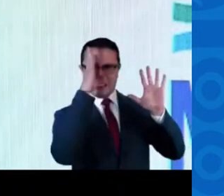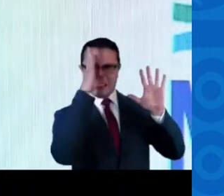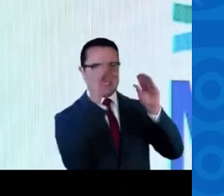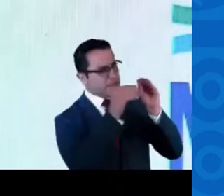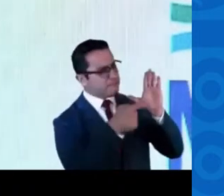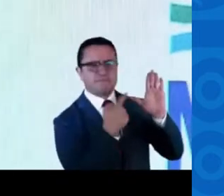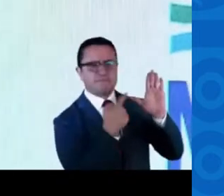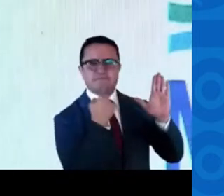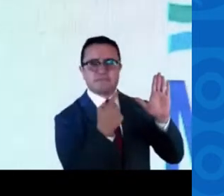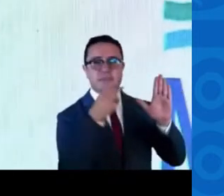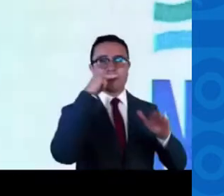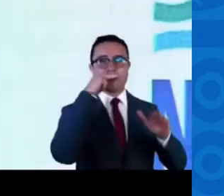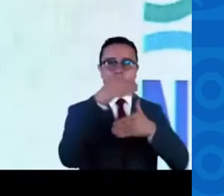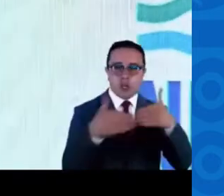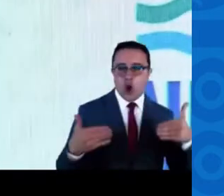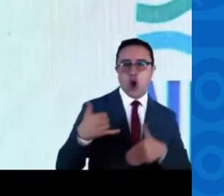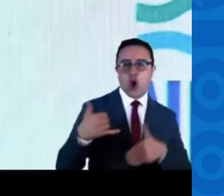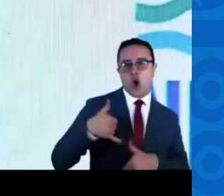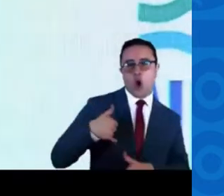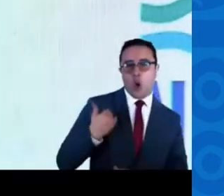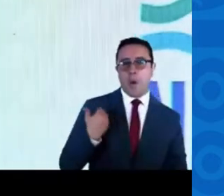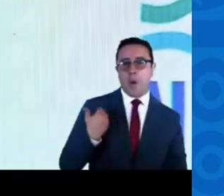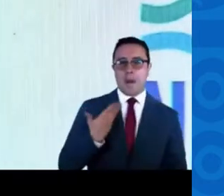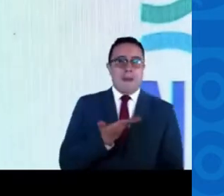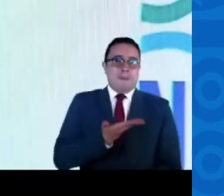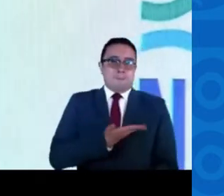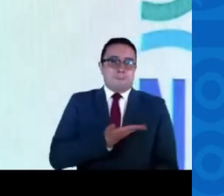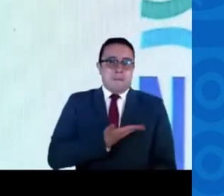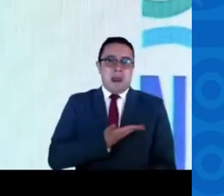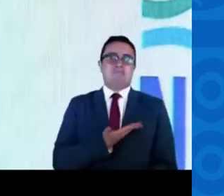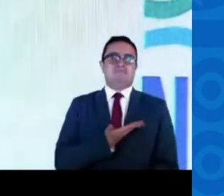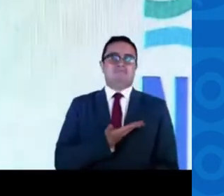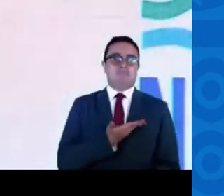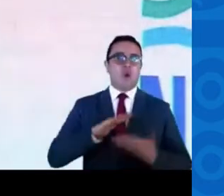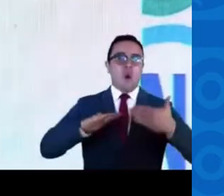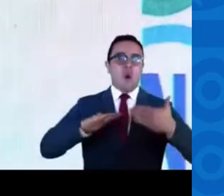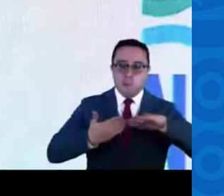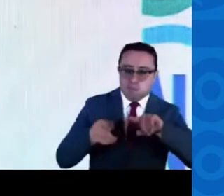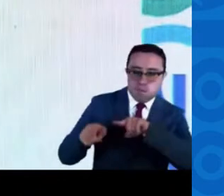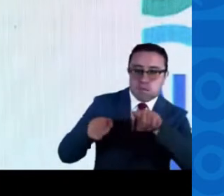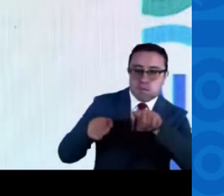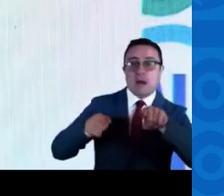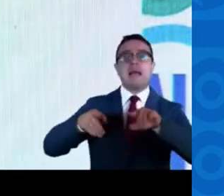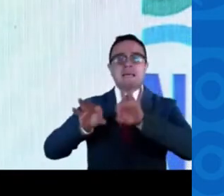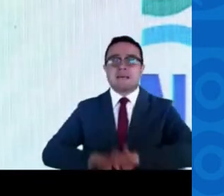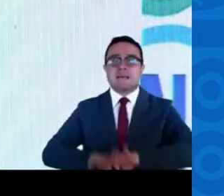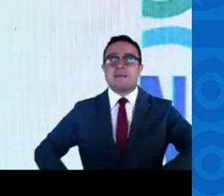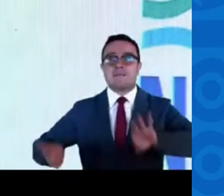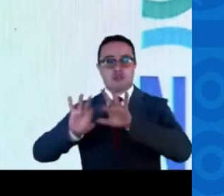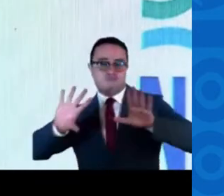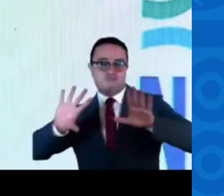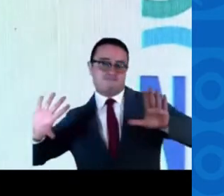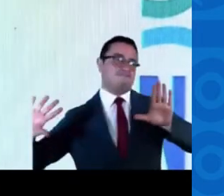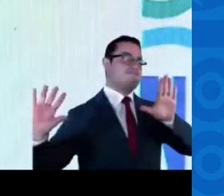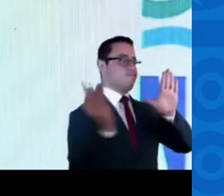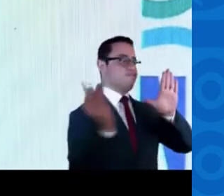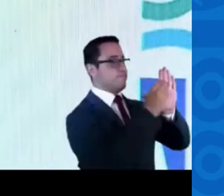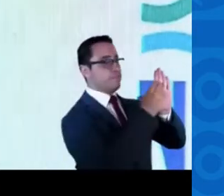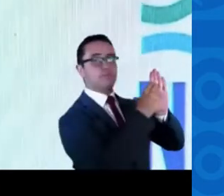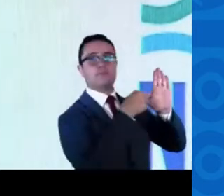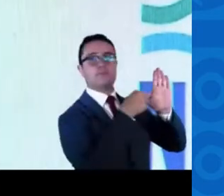food, and that places our young children, mothers, and communities right in the middle of the development agenda,